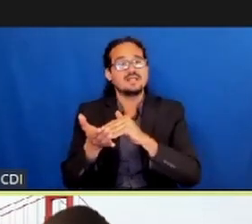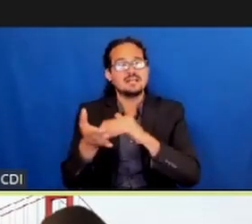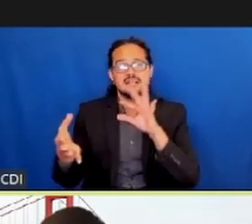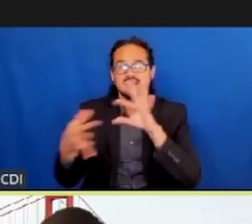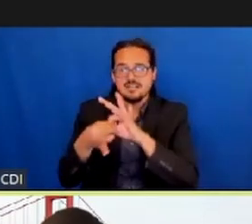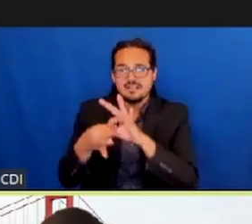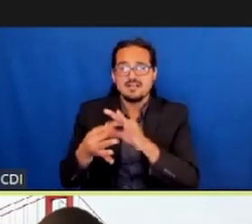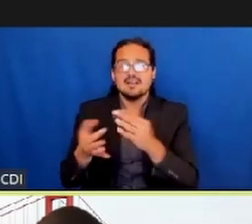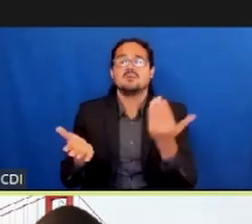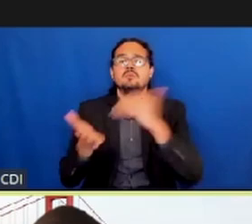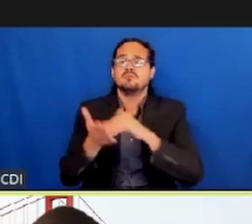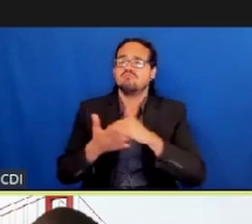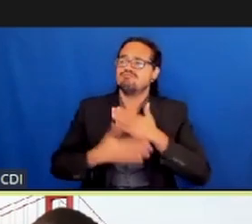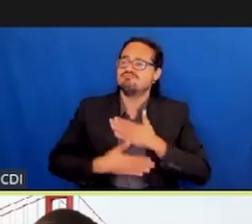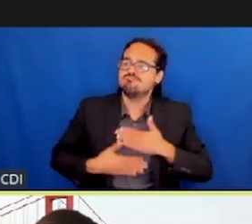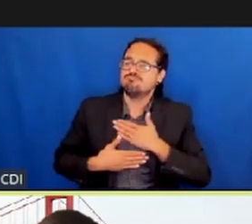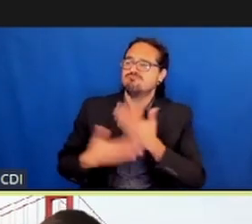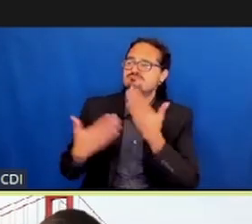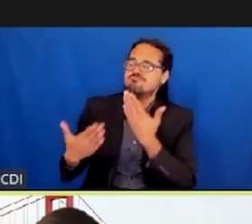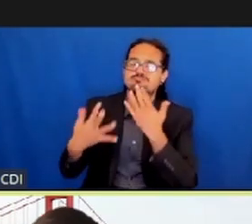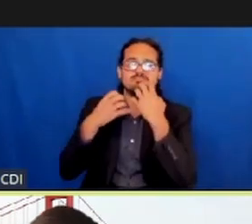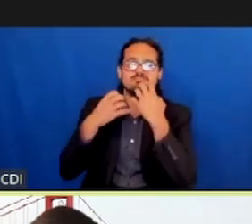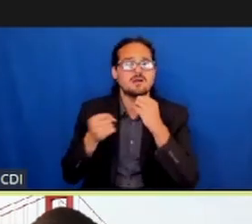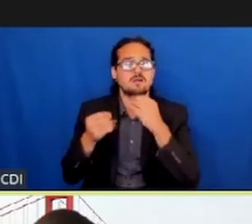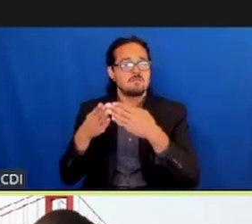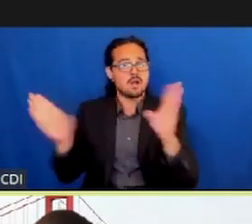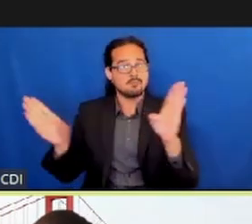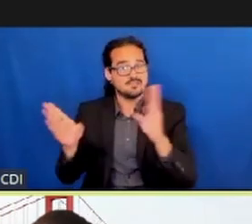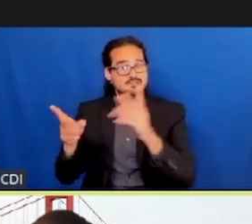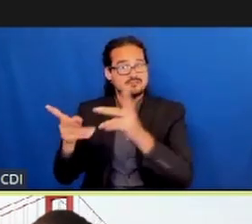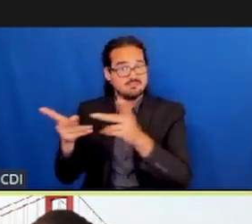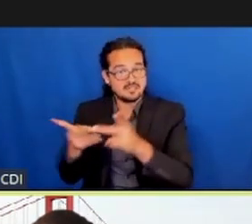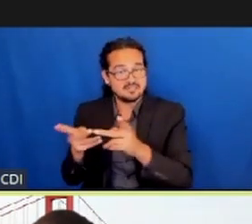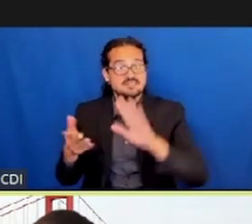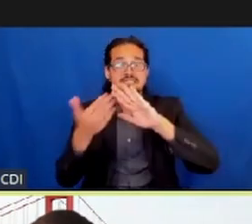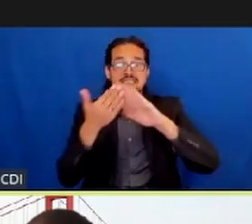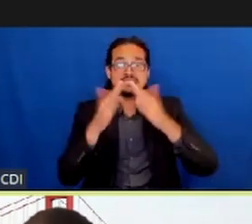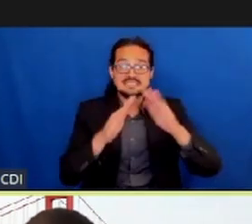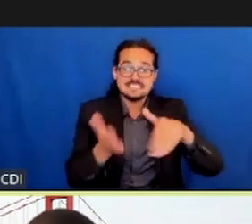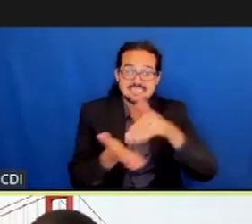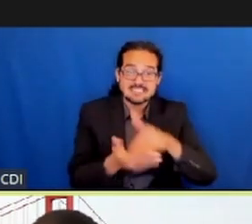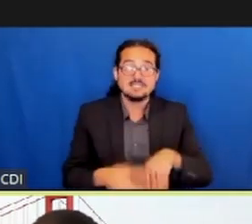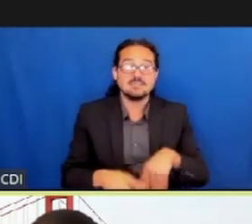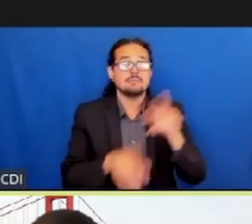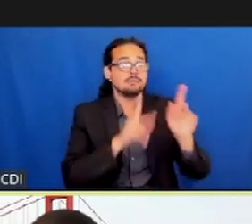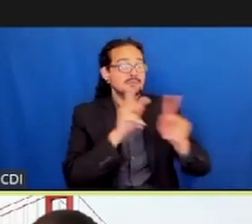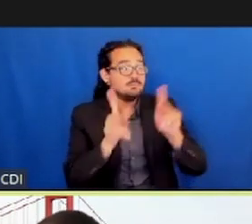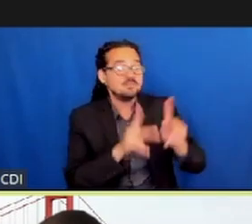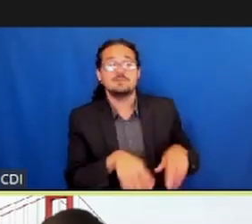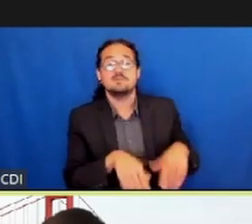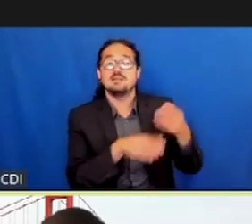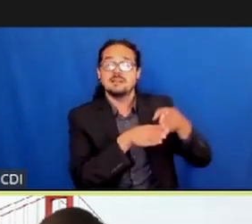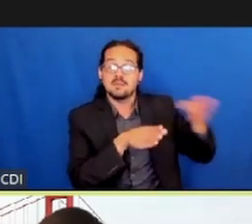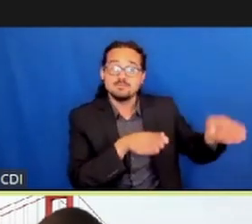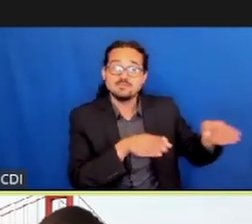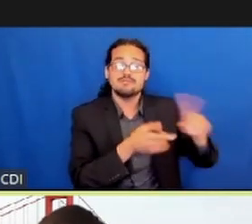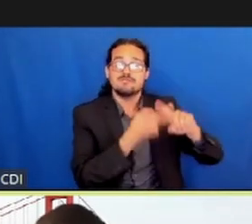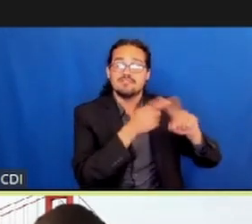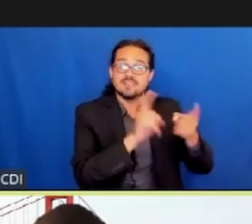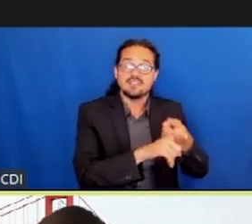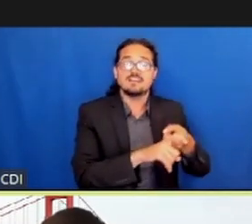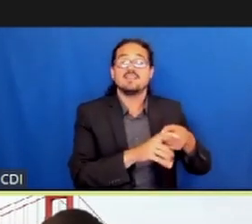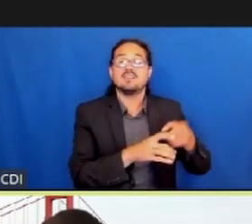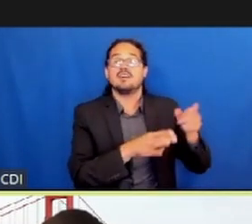ability to connect with our friends and neighbors in either planned or spontaneous gatherings is important. We've also talking about